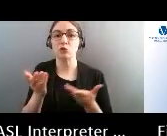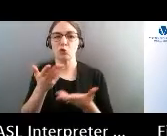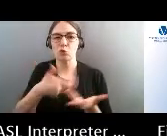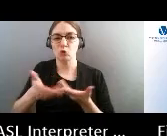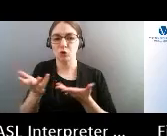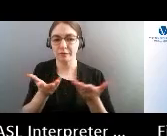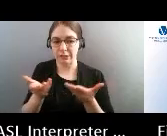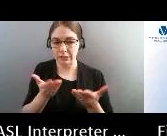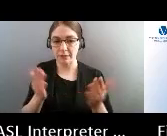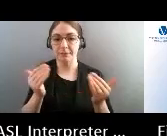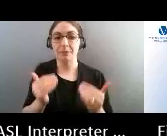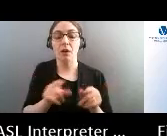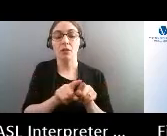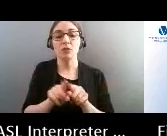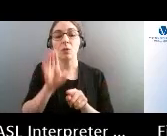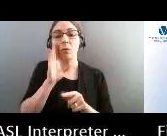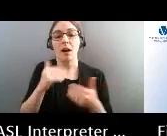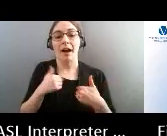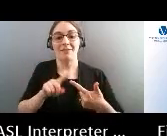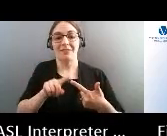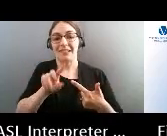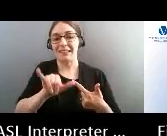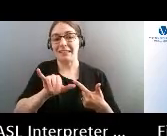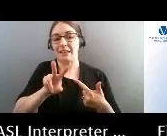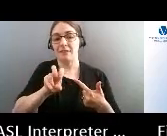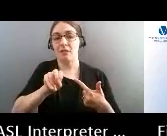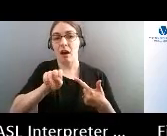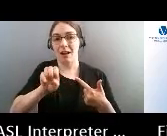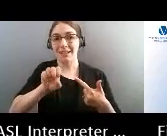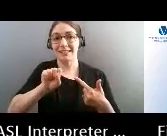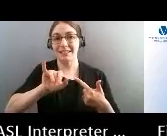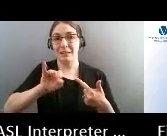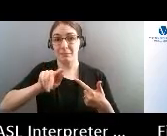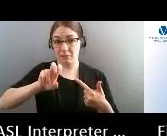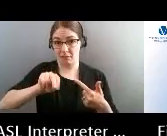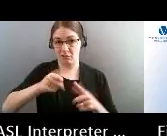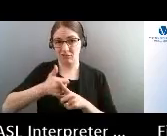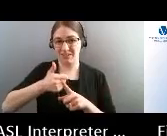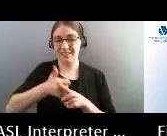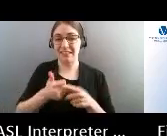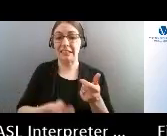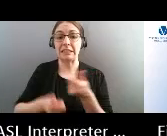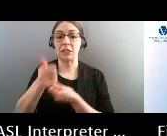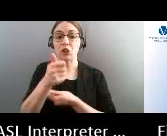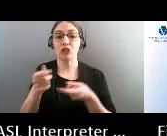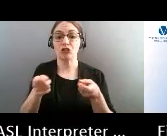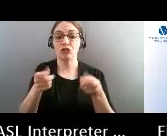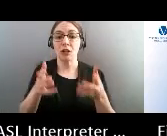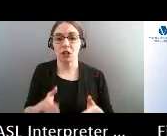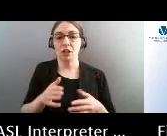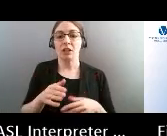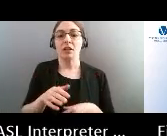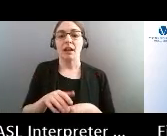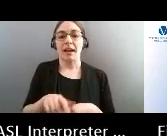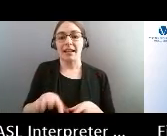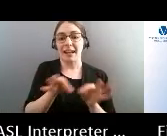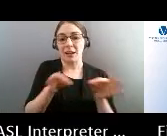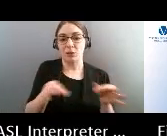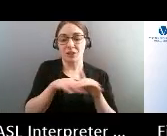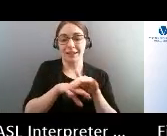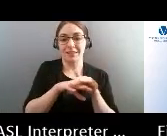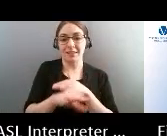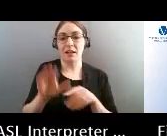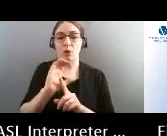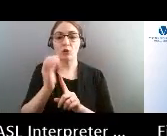a panelist Yvonne Simpson, who is the Senior Director in Language Access and Cultural Advocacy for the University